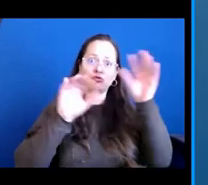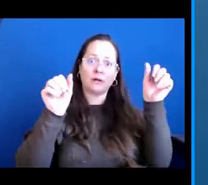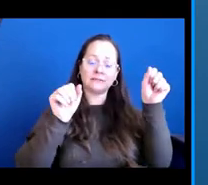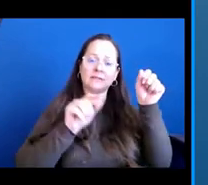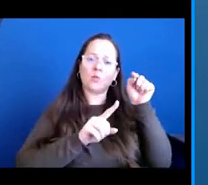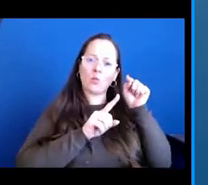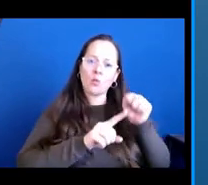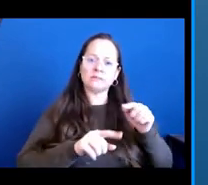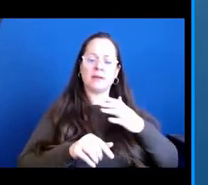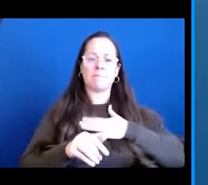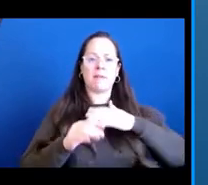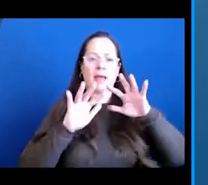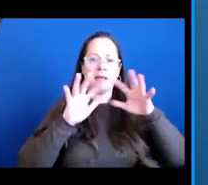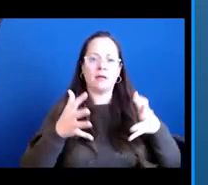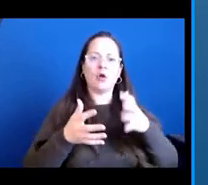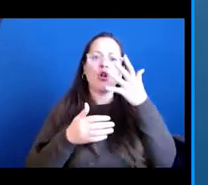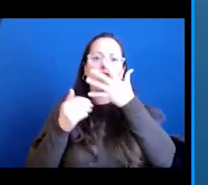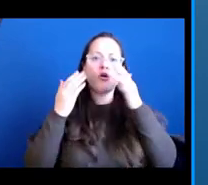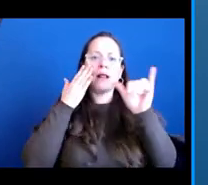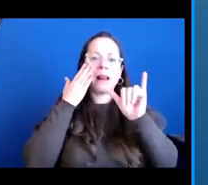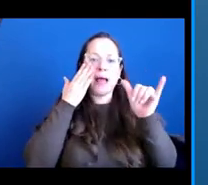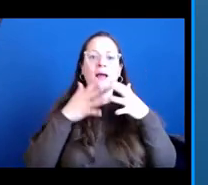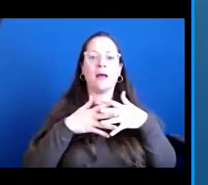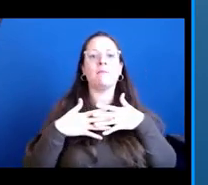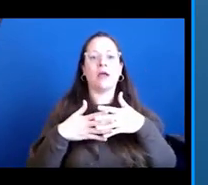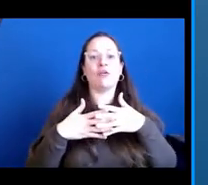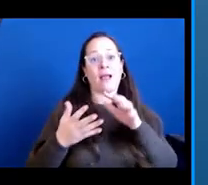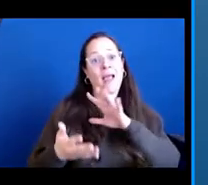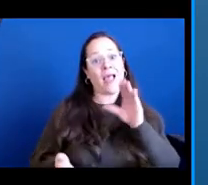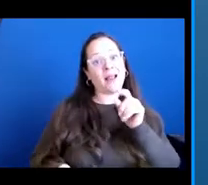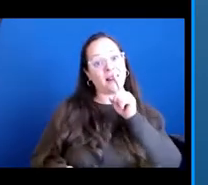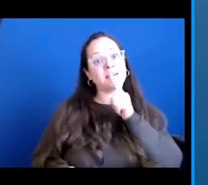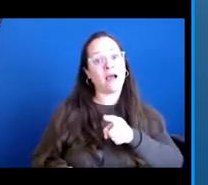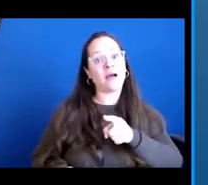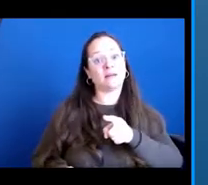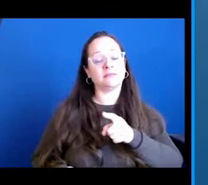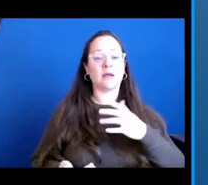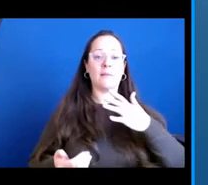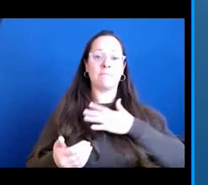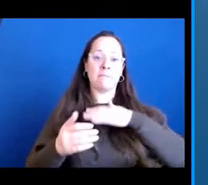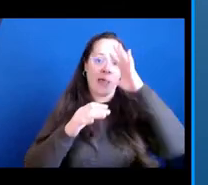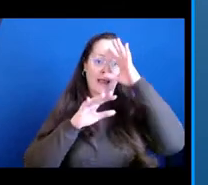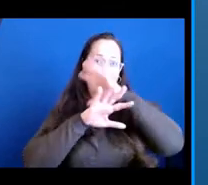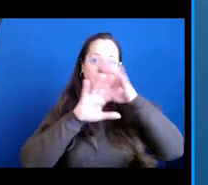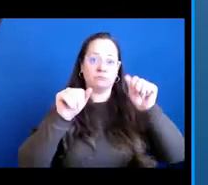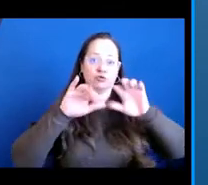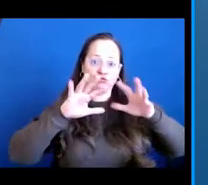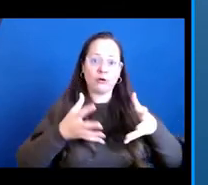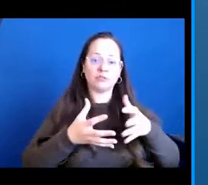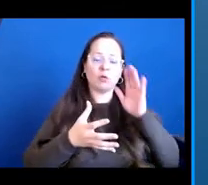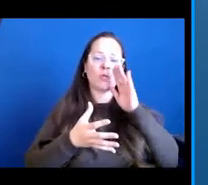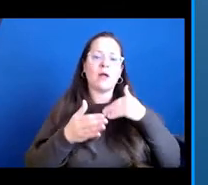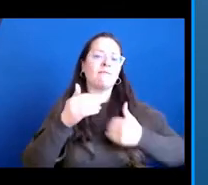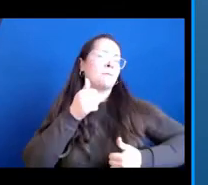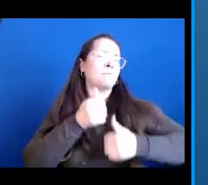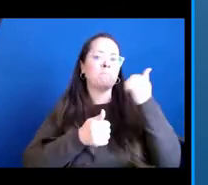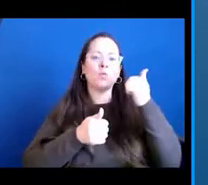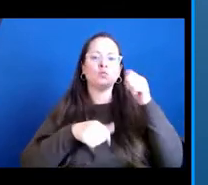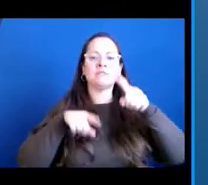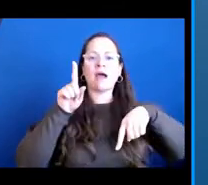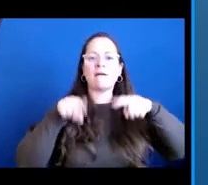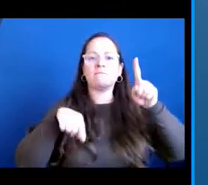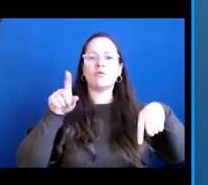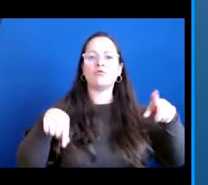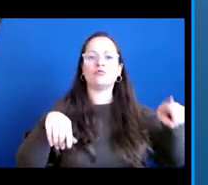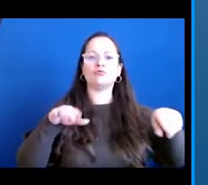would look like America and it does my Administration has the most diverse cabinet in history and